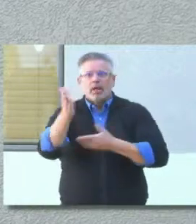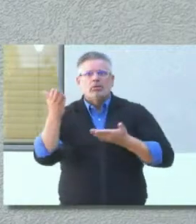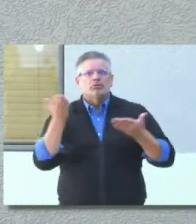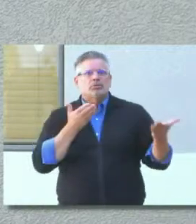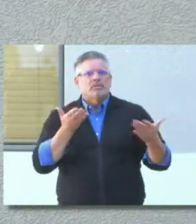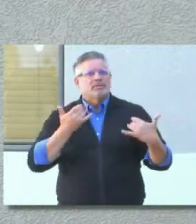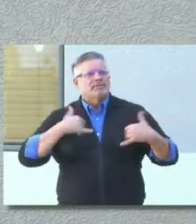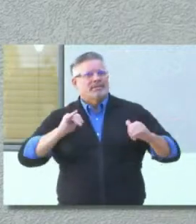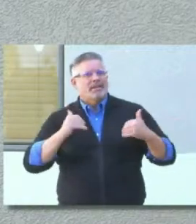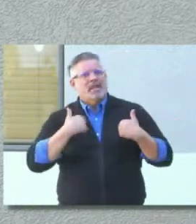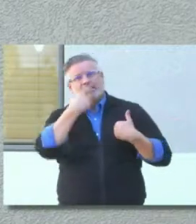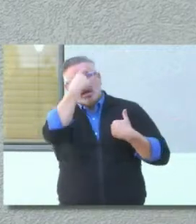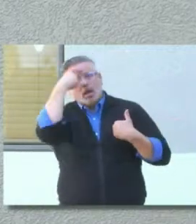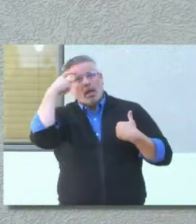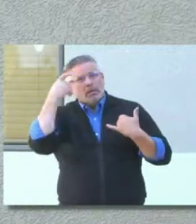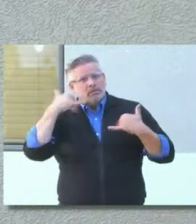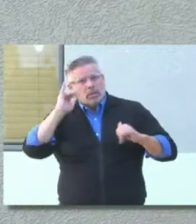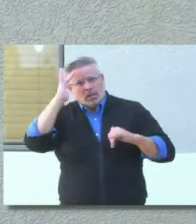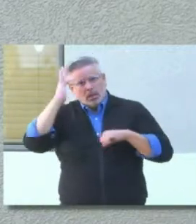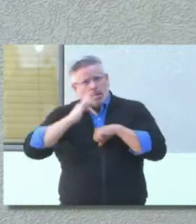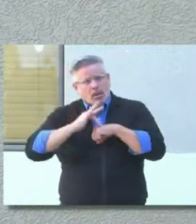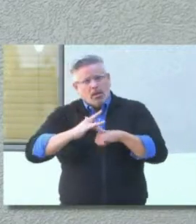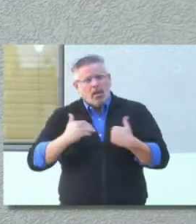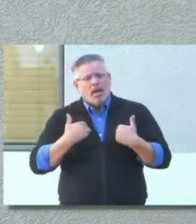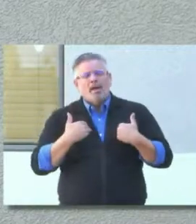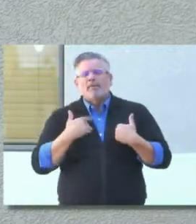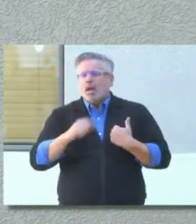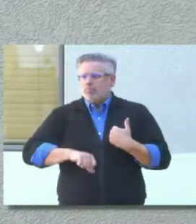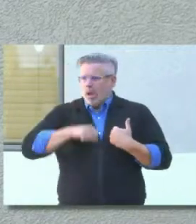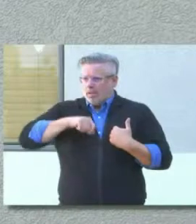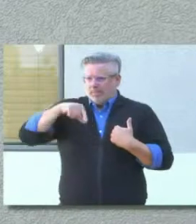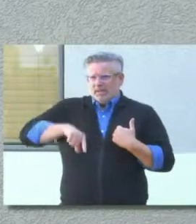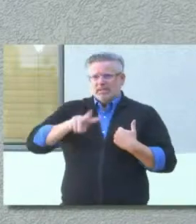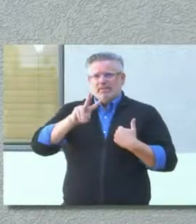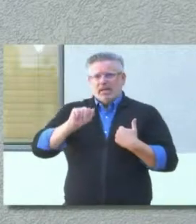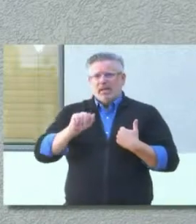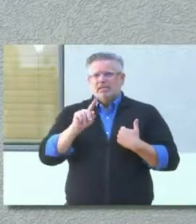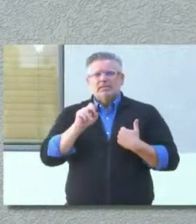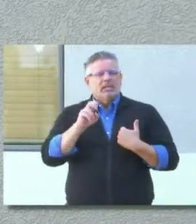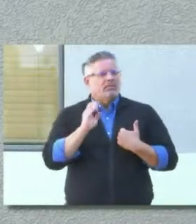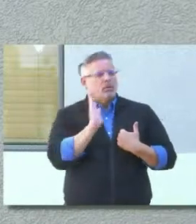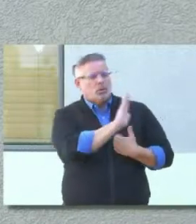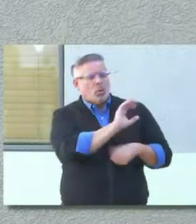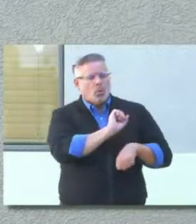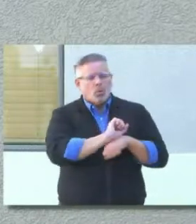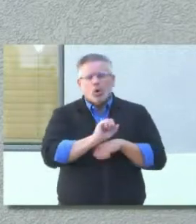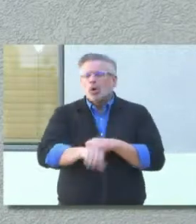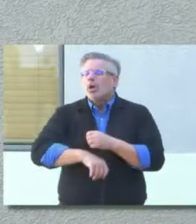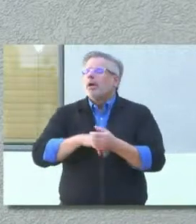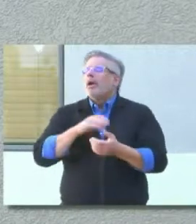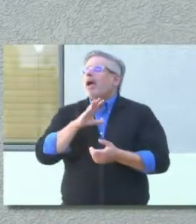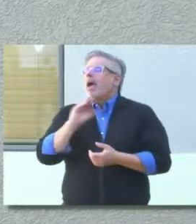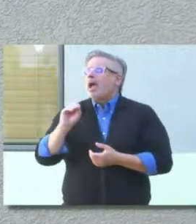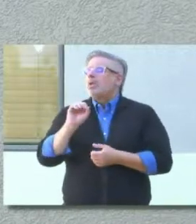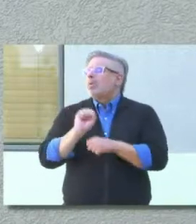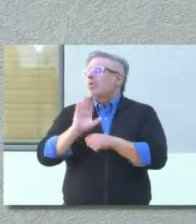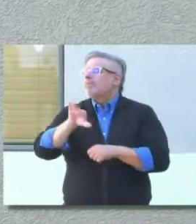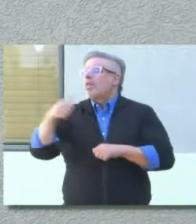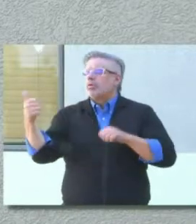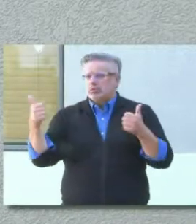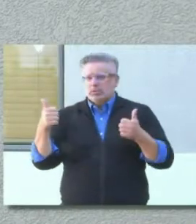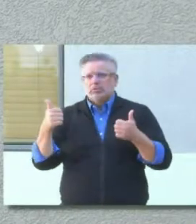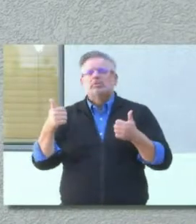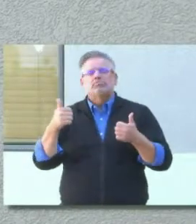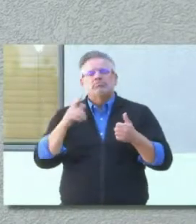And so I'm very proud of this VA, Steve, your work, and the work of so many others that